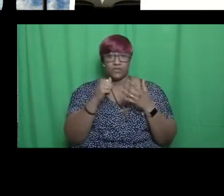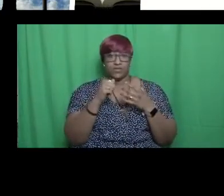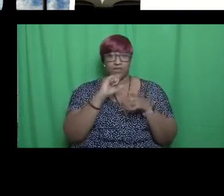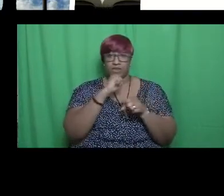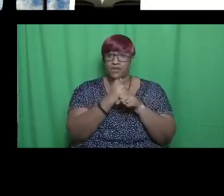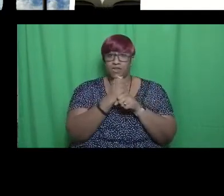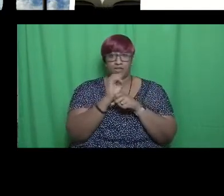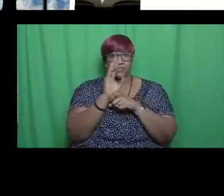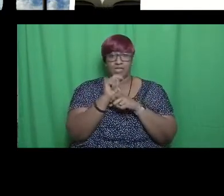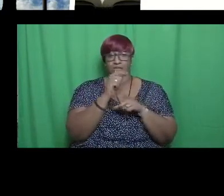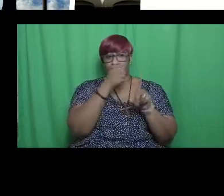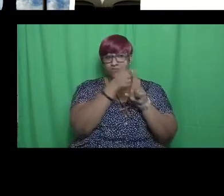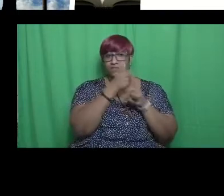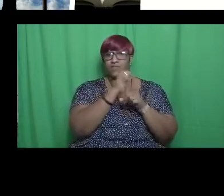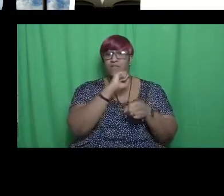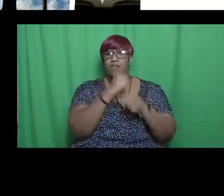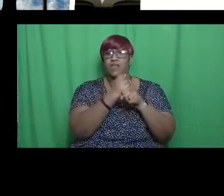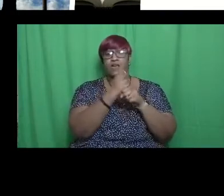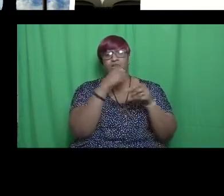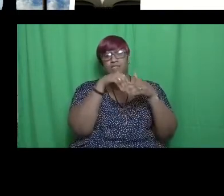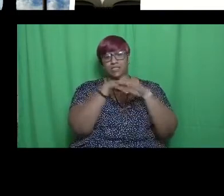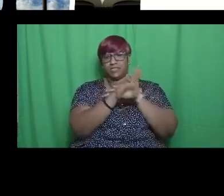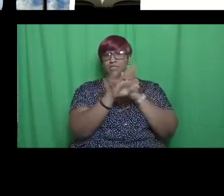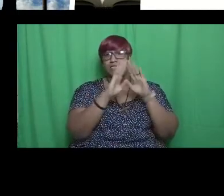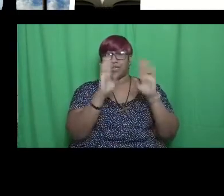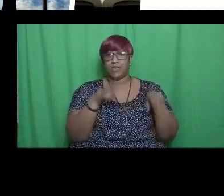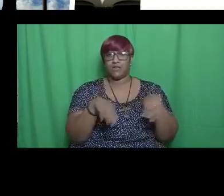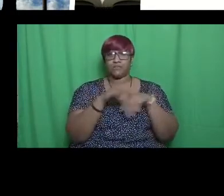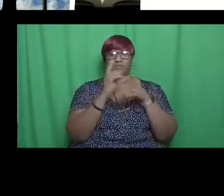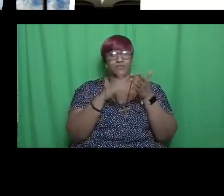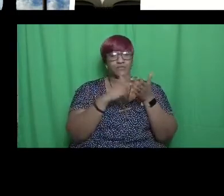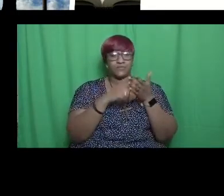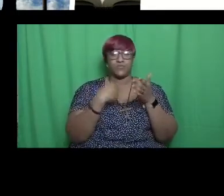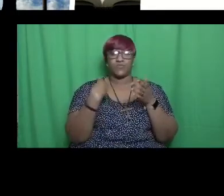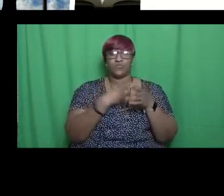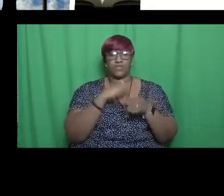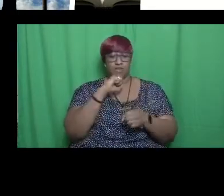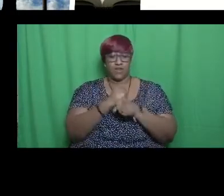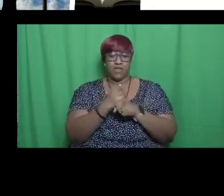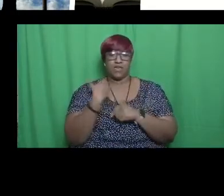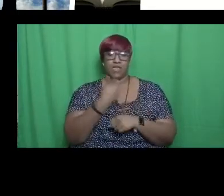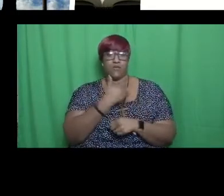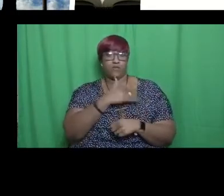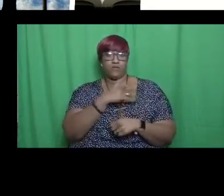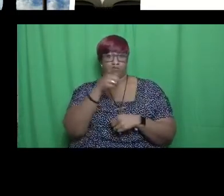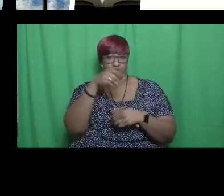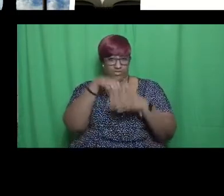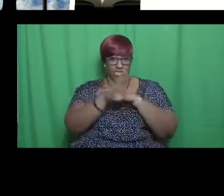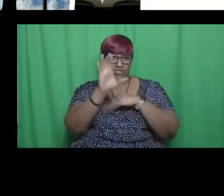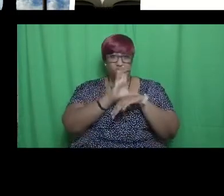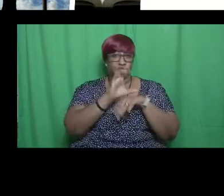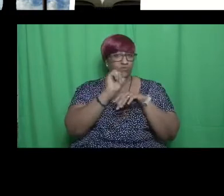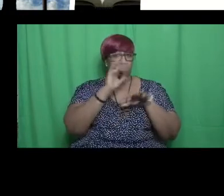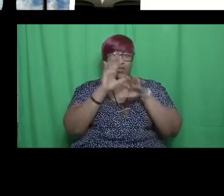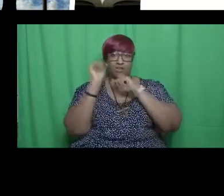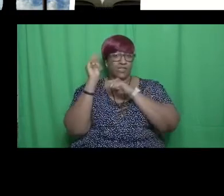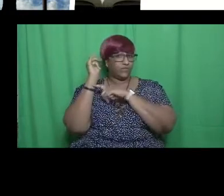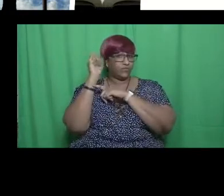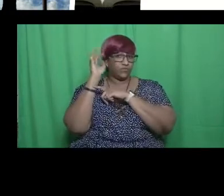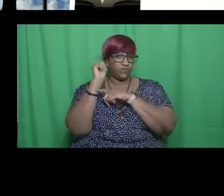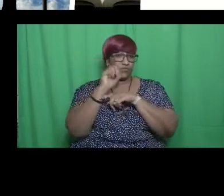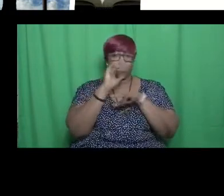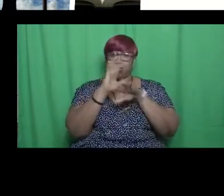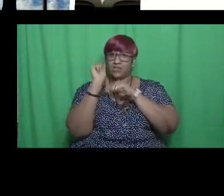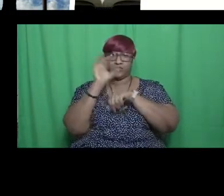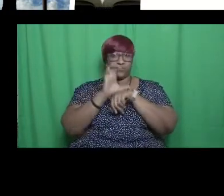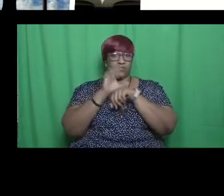out. They had locked themselves in. And sometimes we lock our heart. You in church, you didn't leave Jerusalem. You didn't leave the